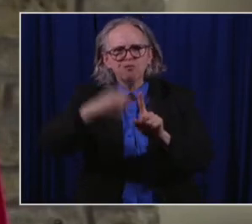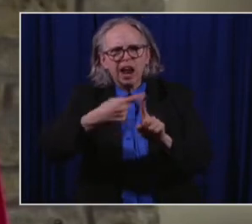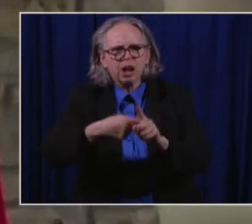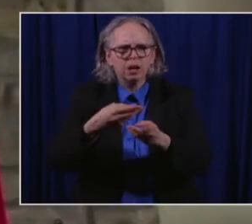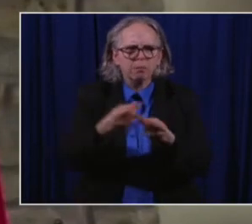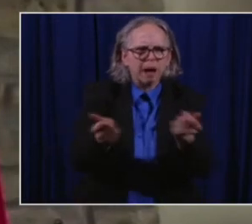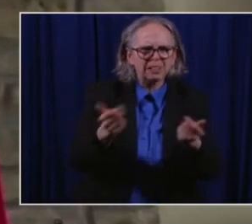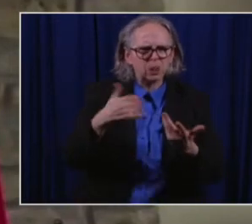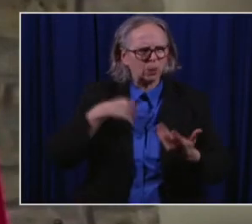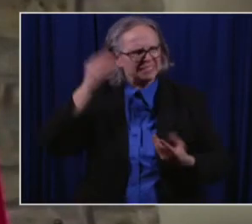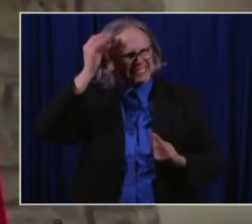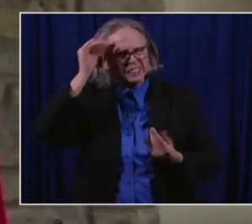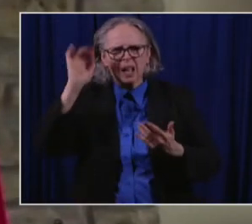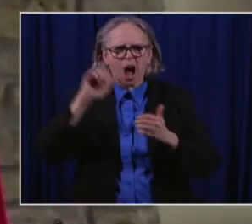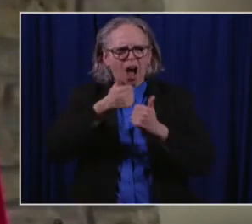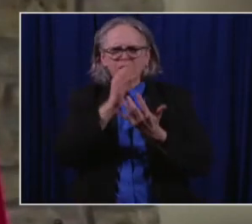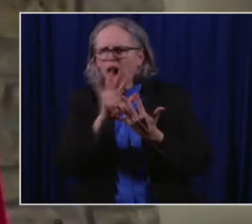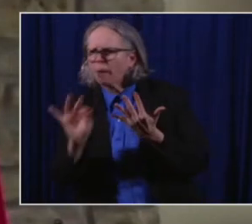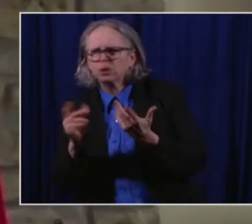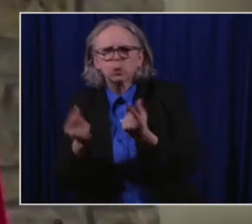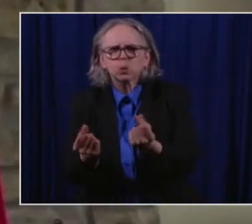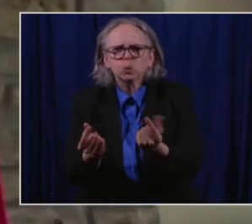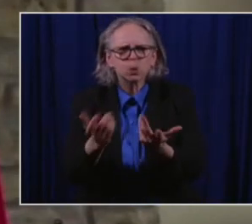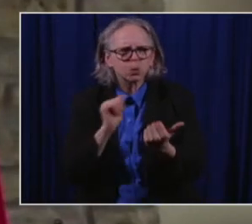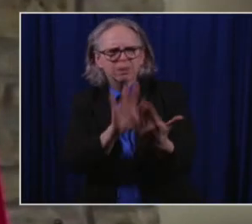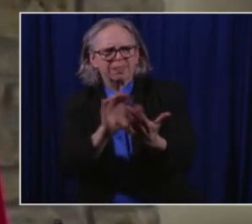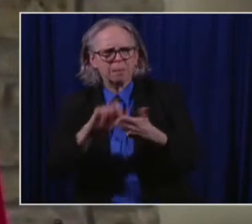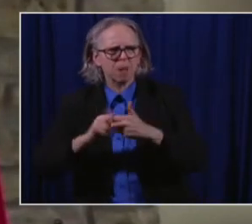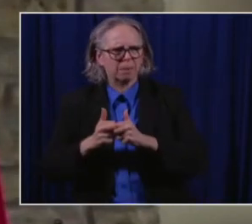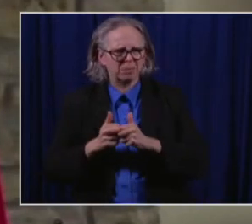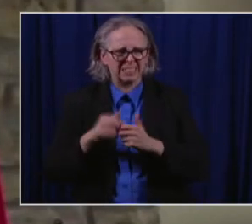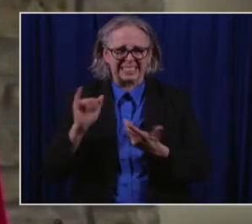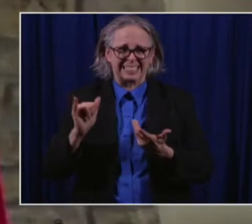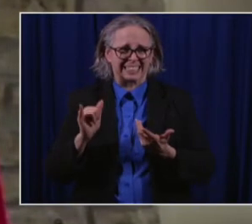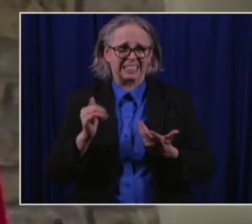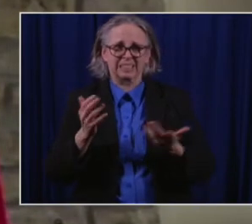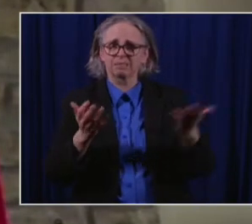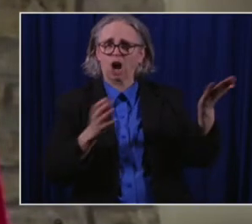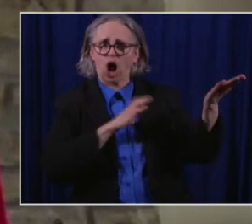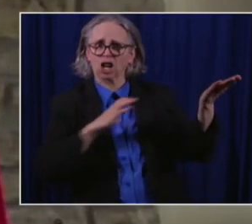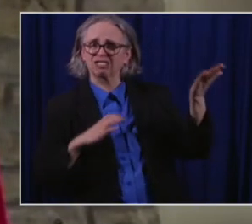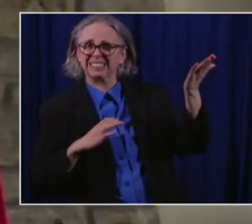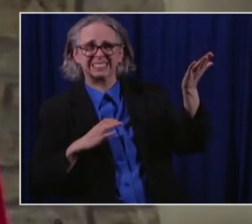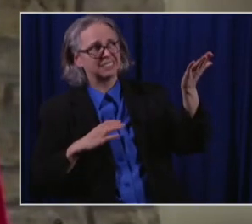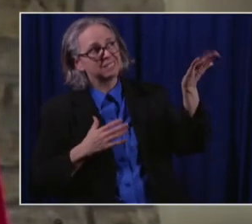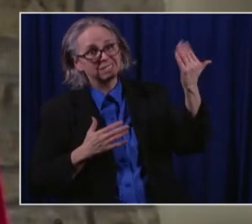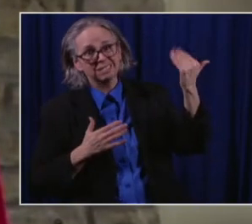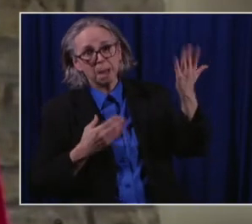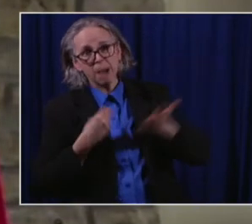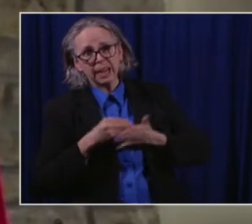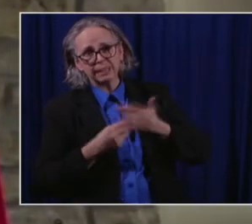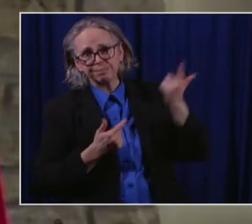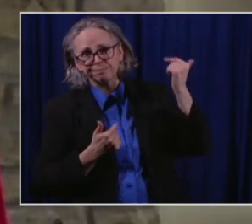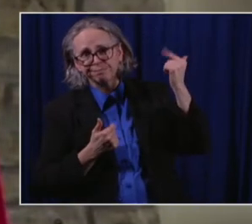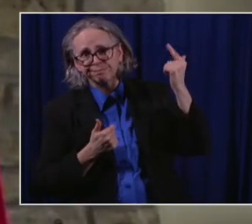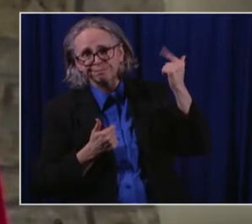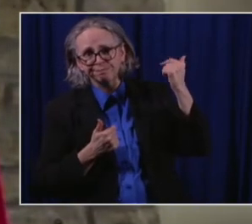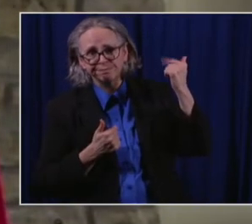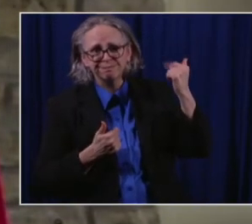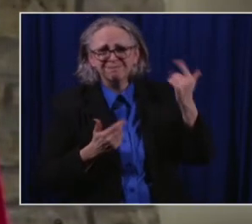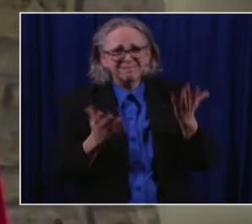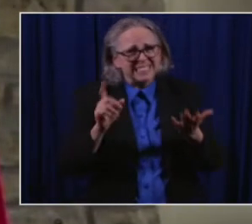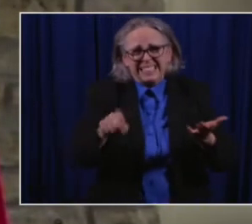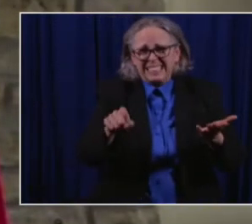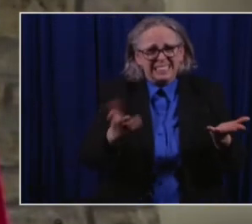Again, we need a bill out of Congress. We just do. there's a limit to